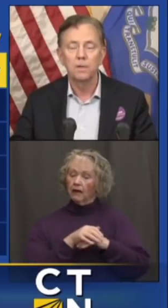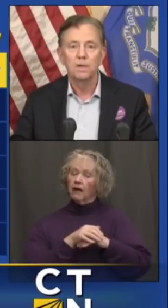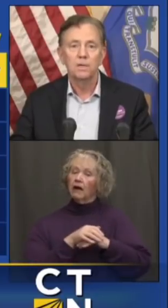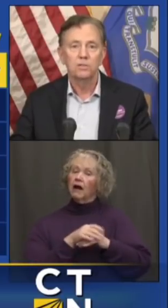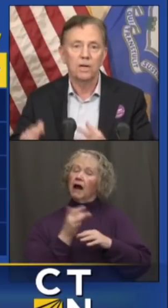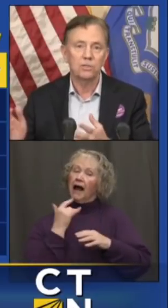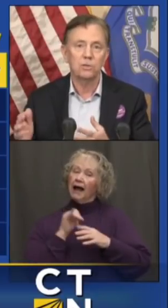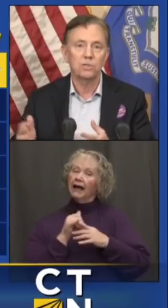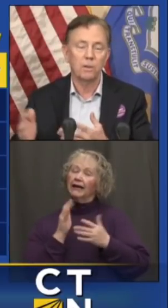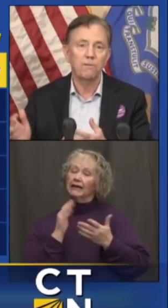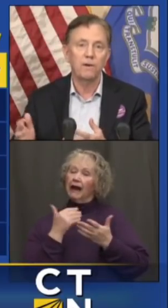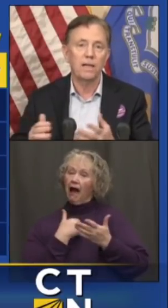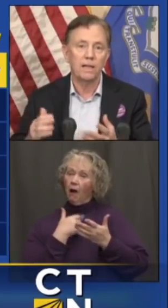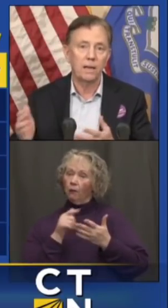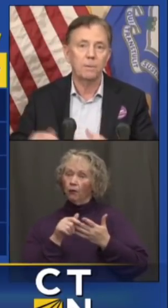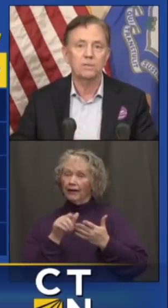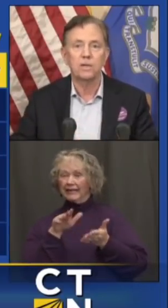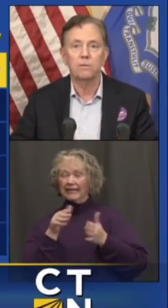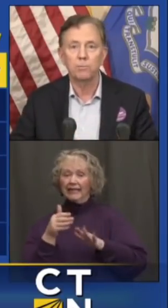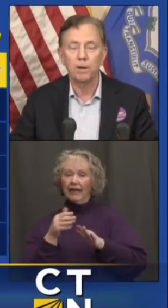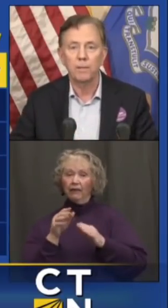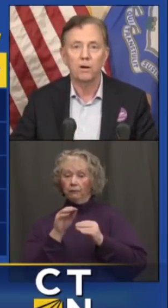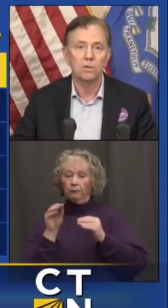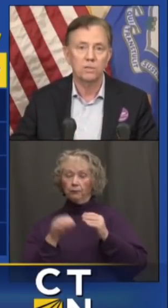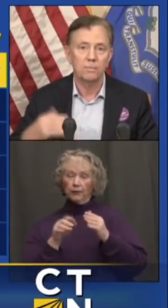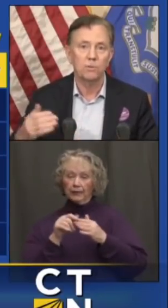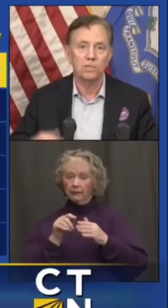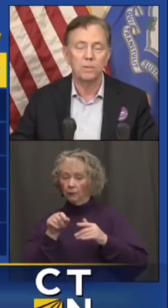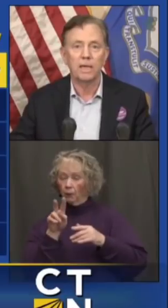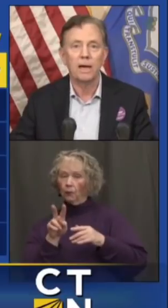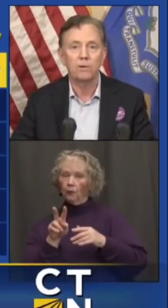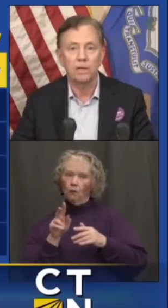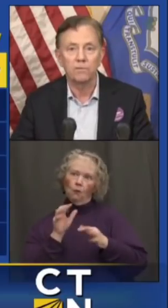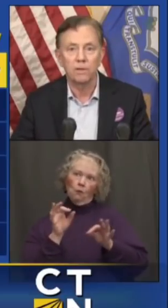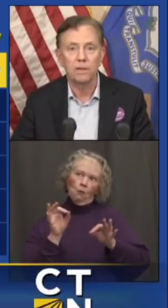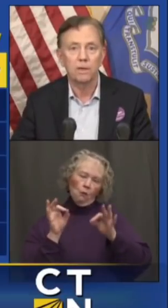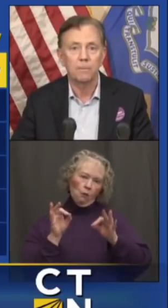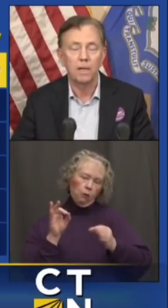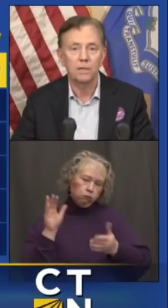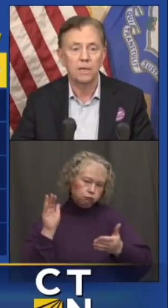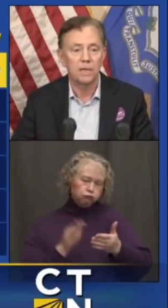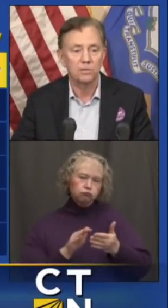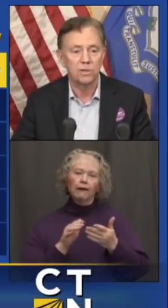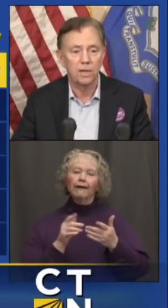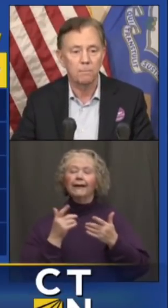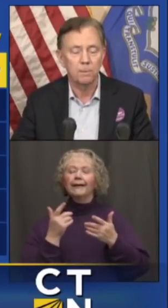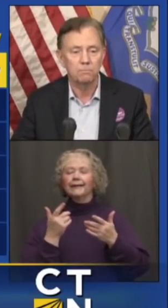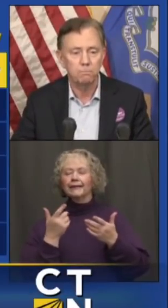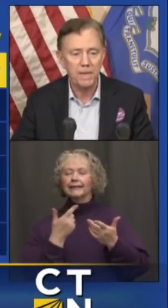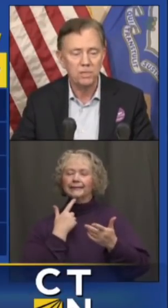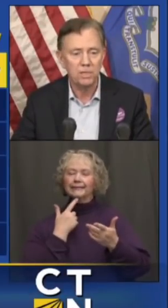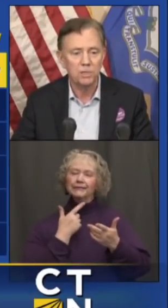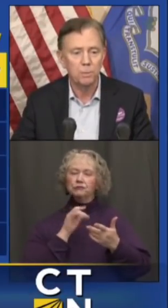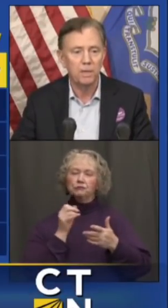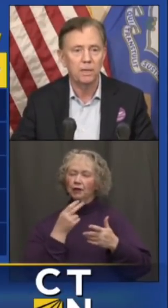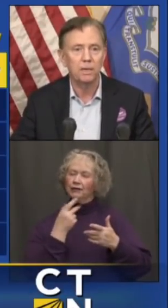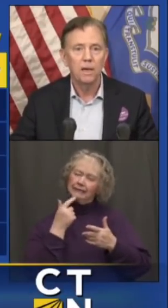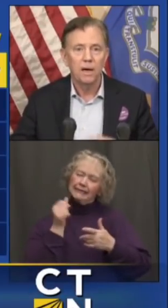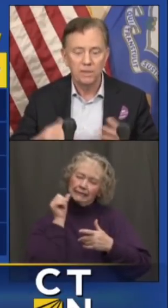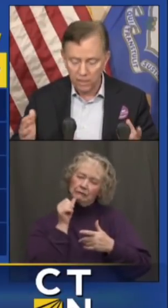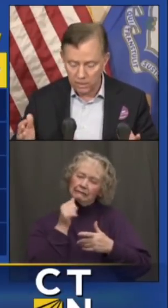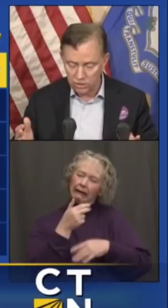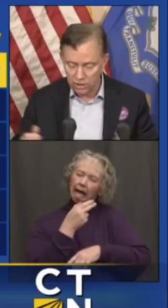time. Josh took some of the fun out of that by saying we probably had a hard time doing some of the counting given the holiday yesterday. But basically